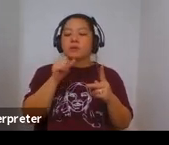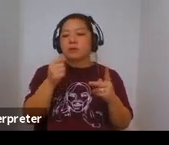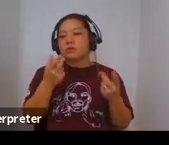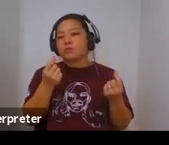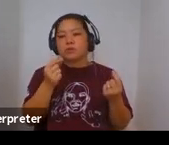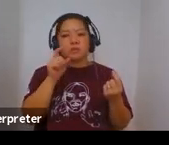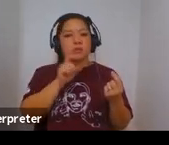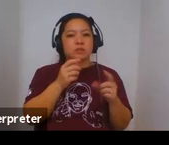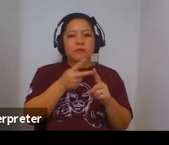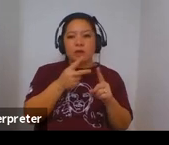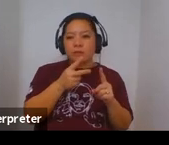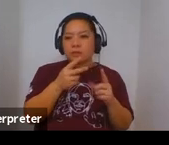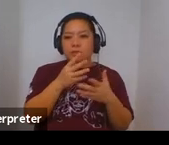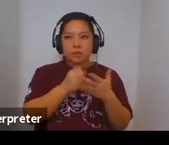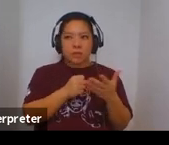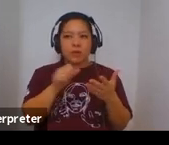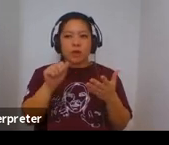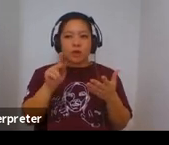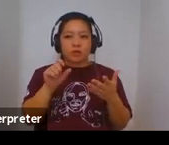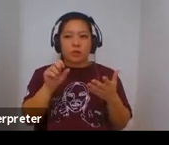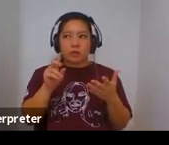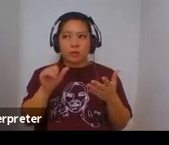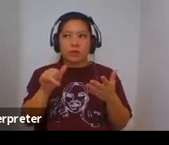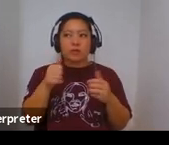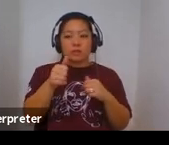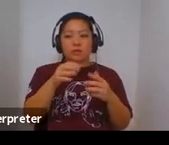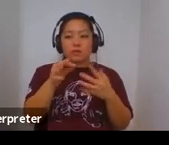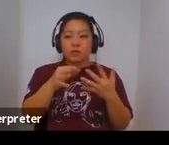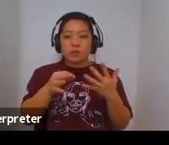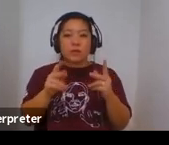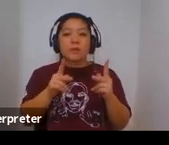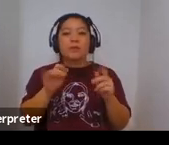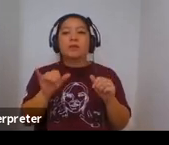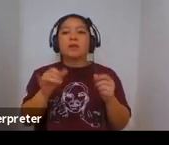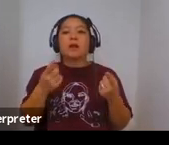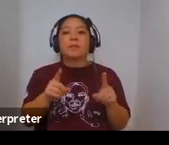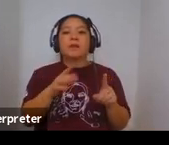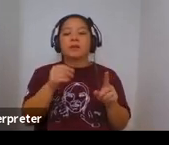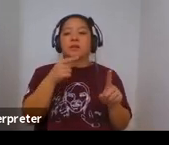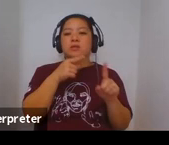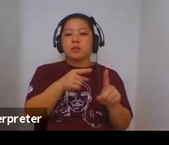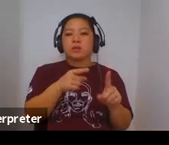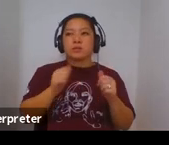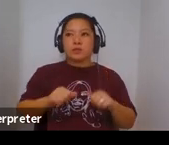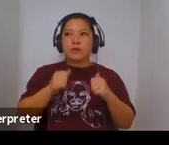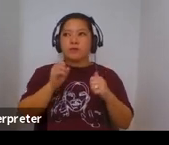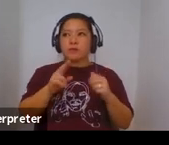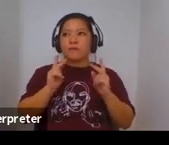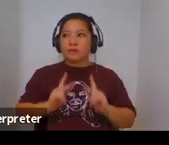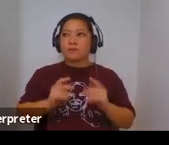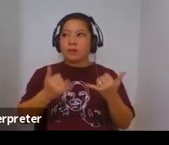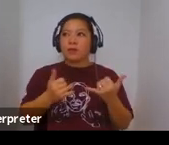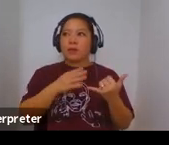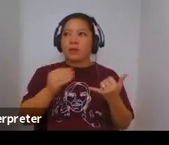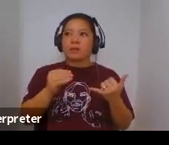violence are taking away the autonomy or self-choice of people that are their targets, survivors, or victims. And